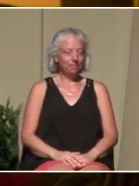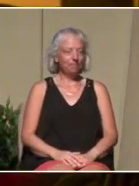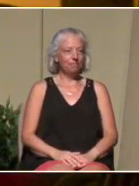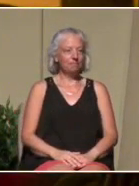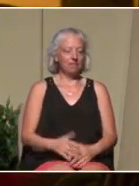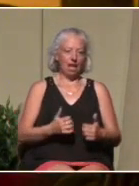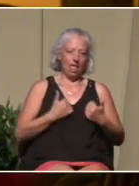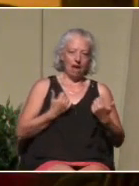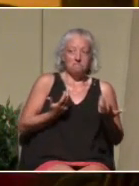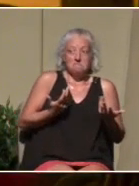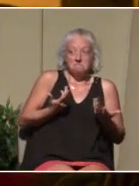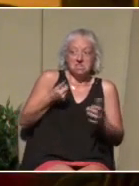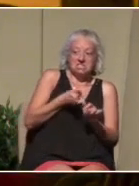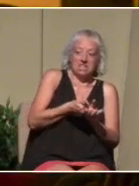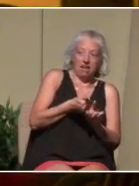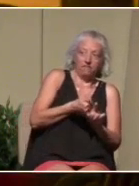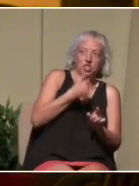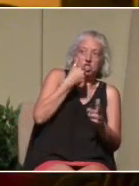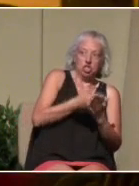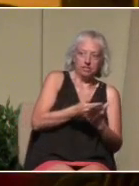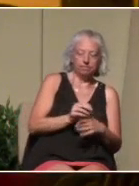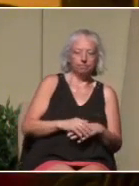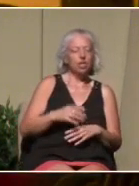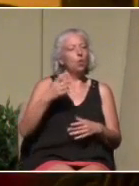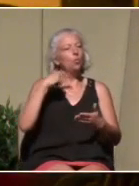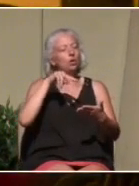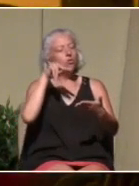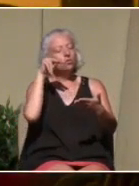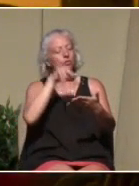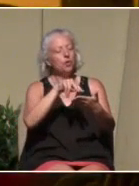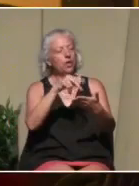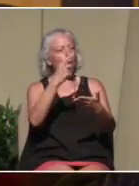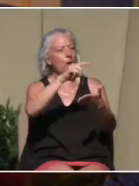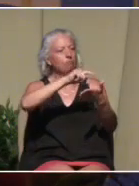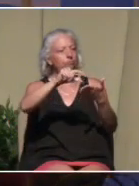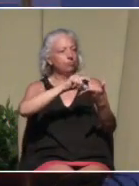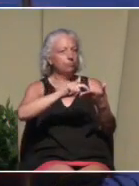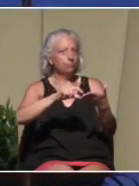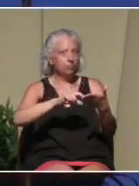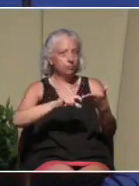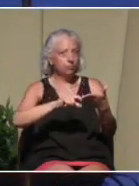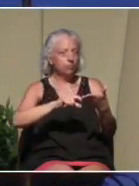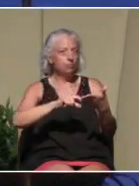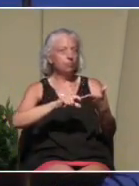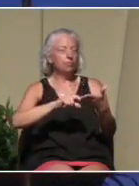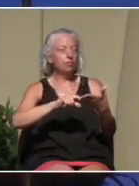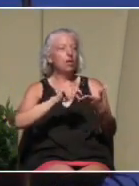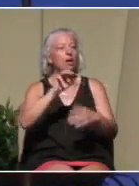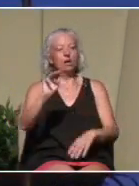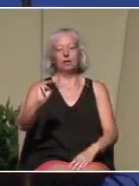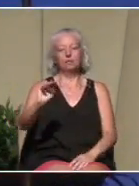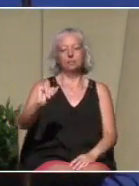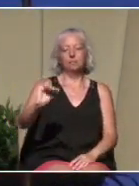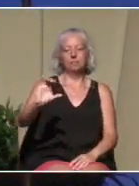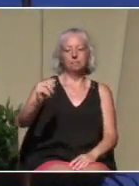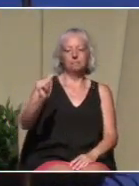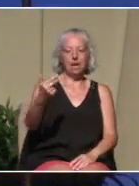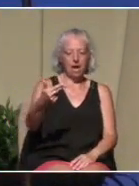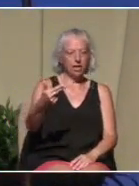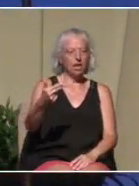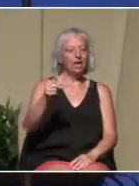good. And we're looking at one passage, and it's the passage from Micah